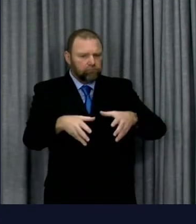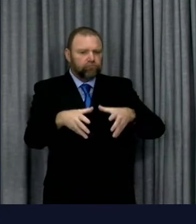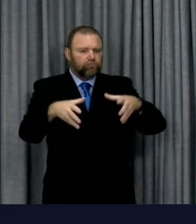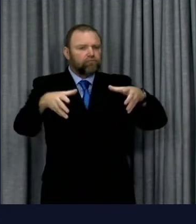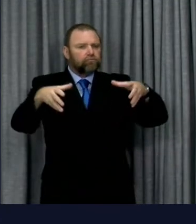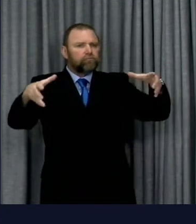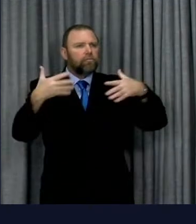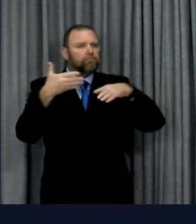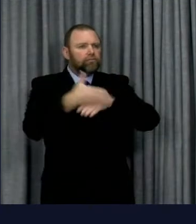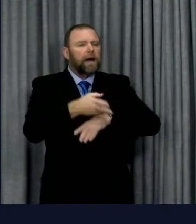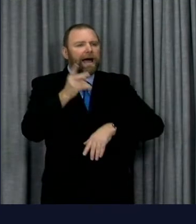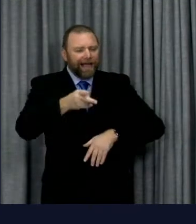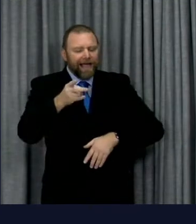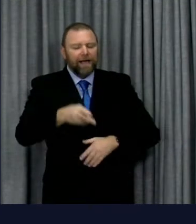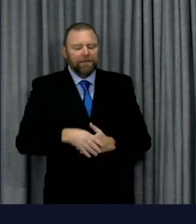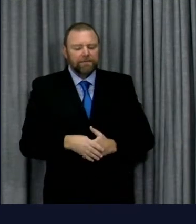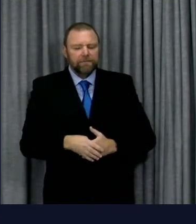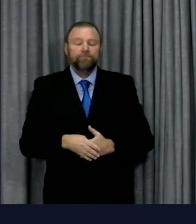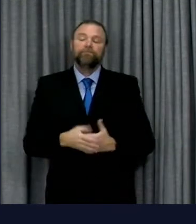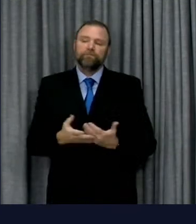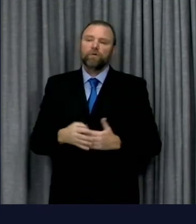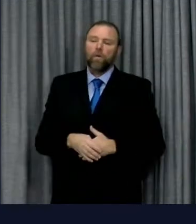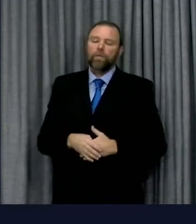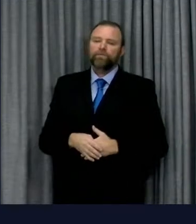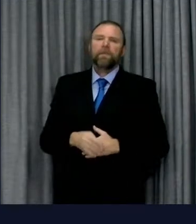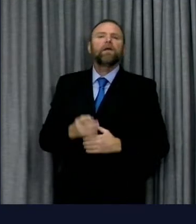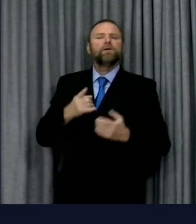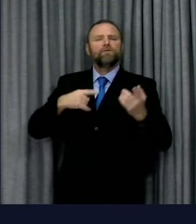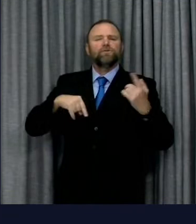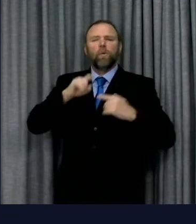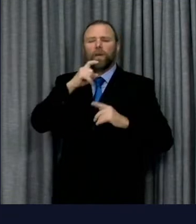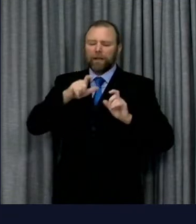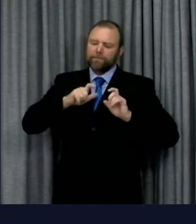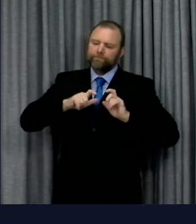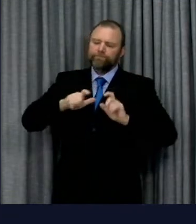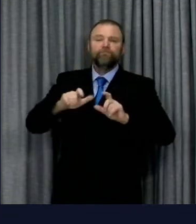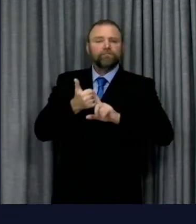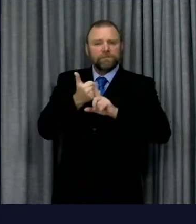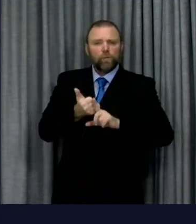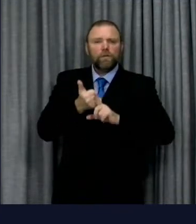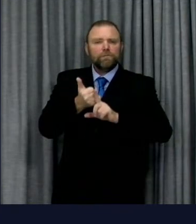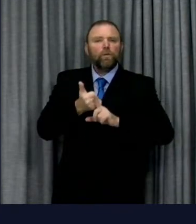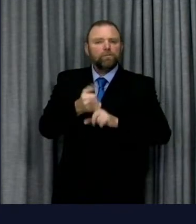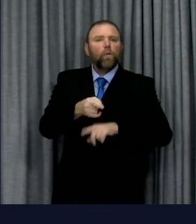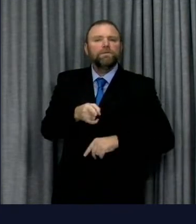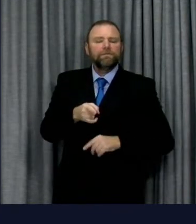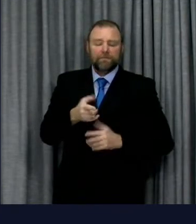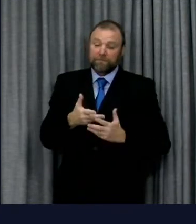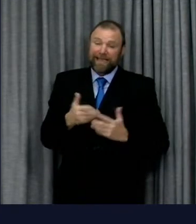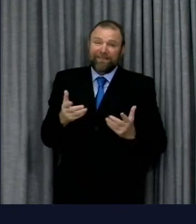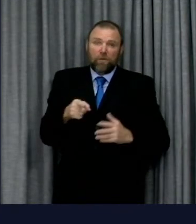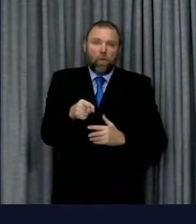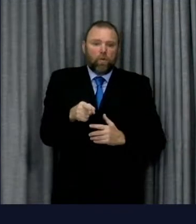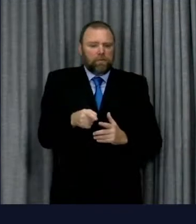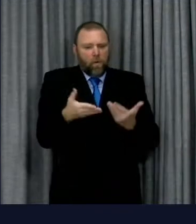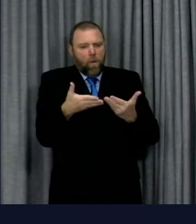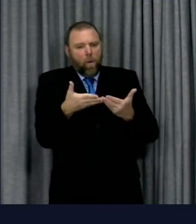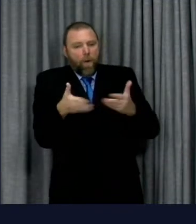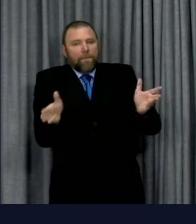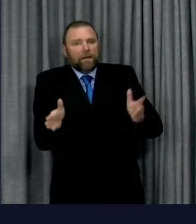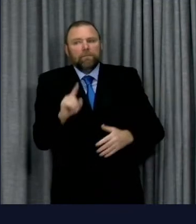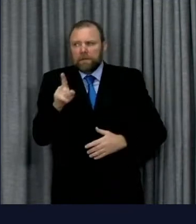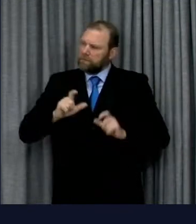full capacity and full functioning. And so we will go on supporting them, even though they'll be no longer closed,